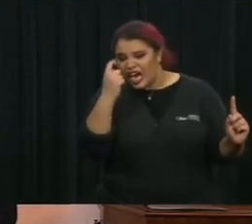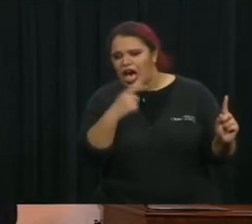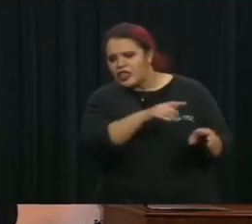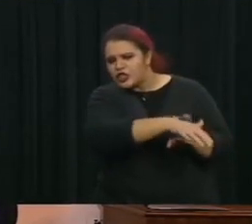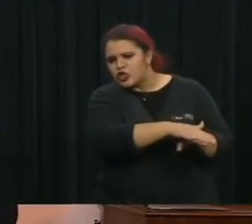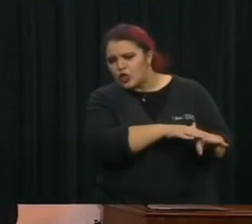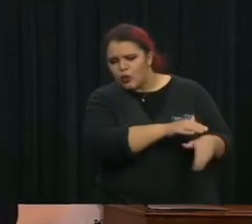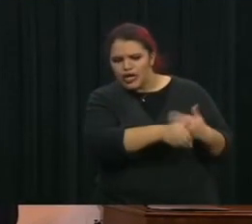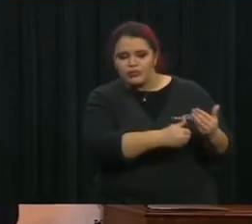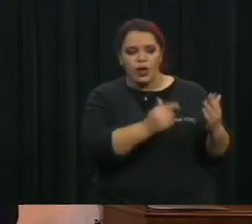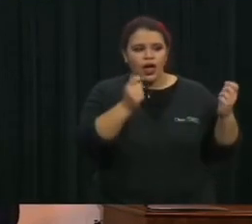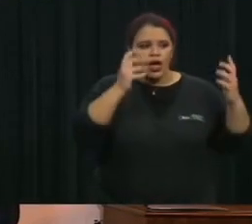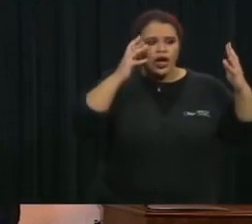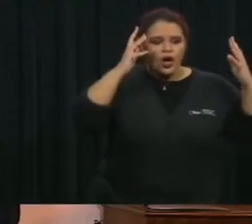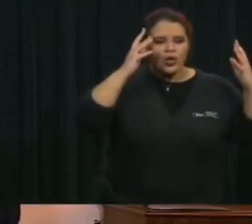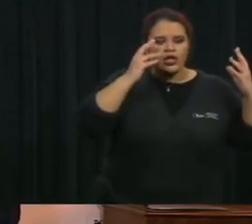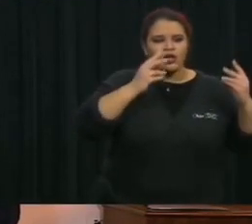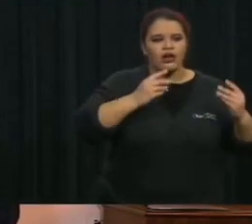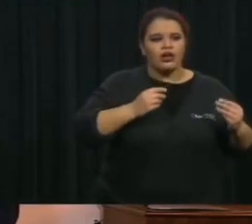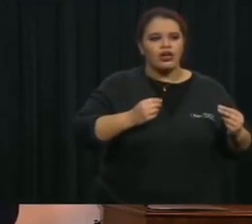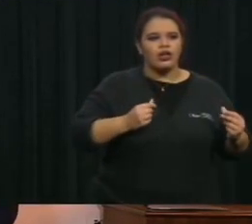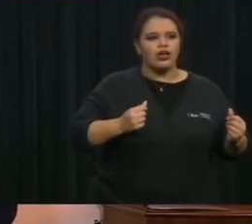to something more meaningful.